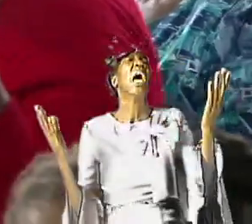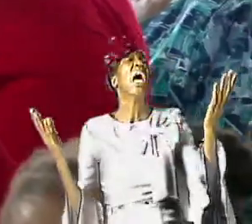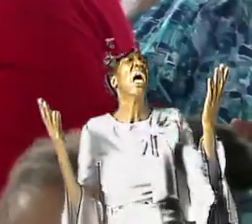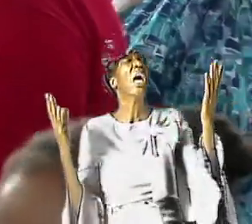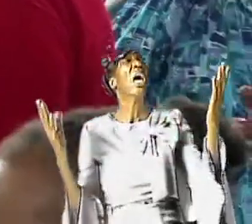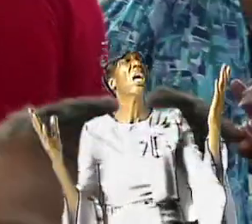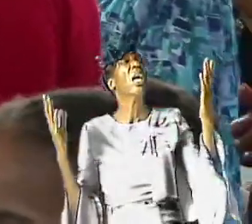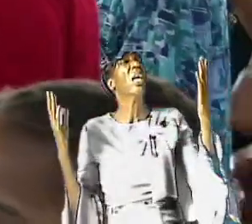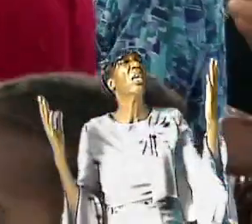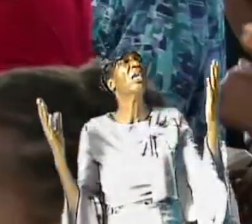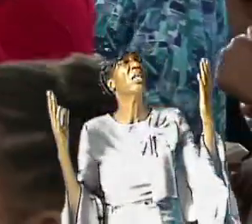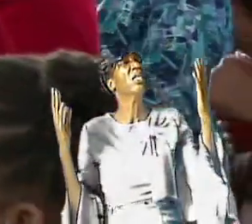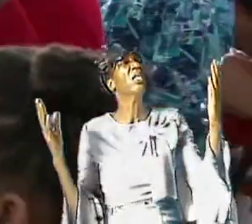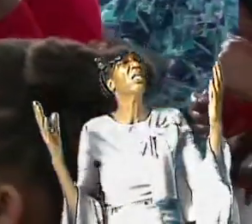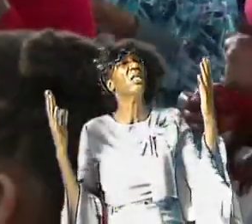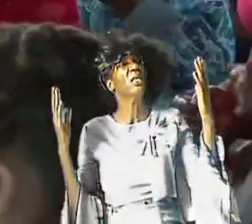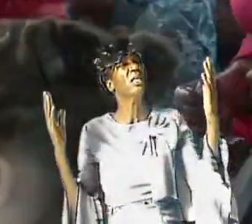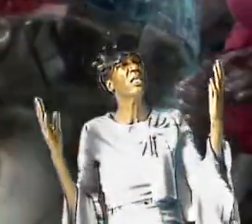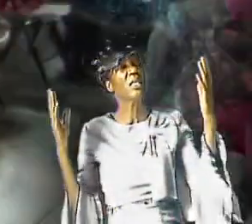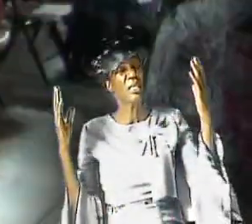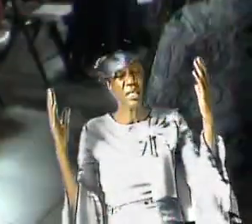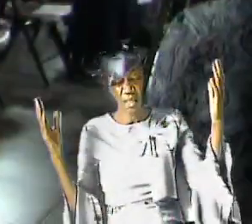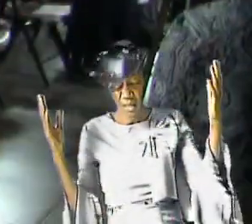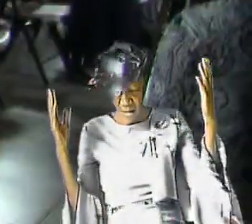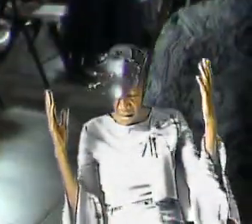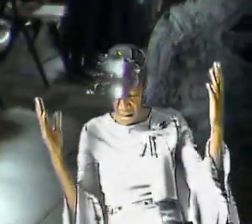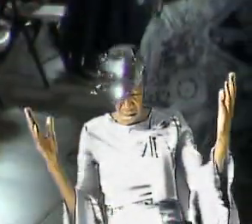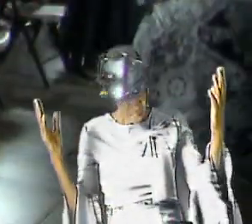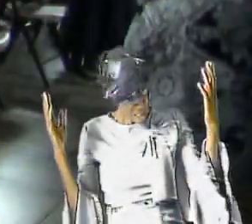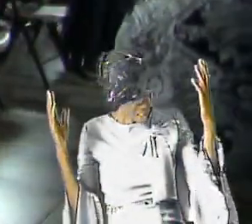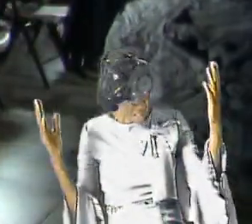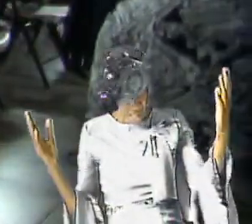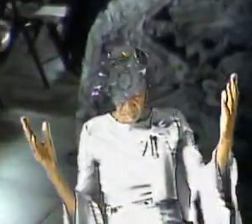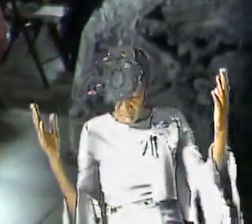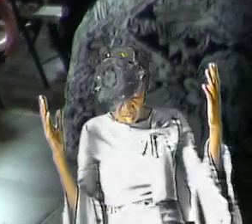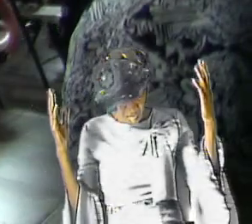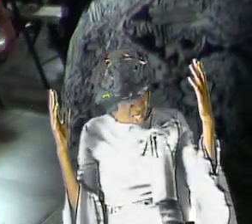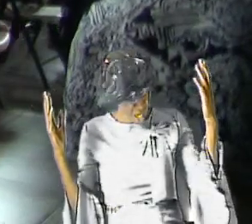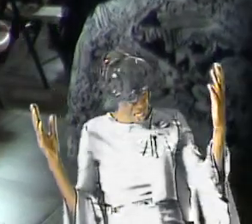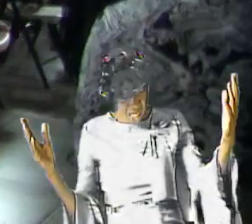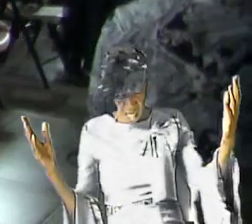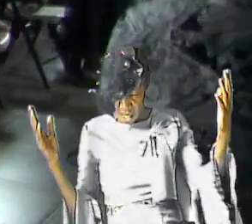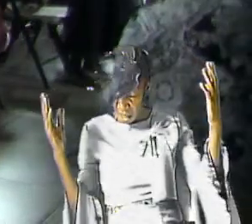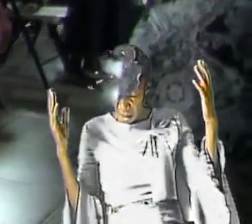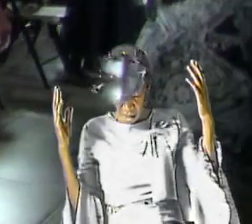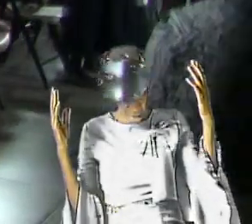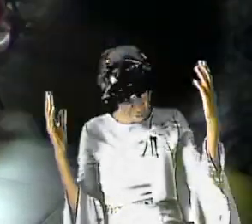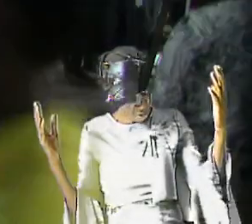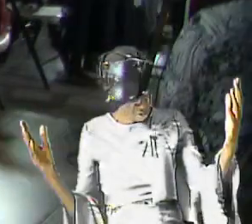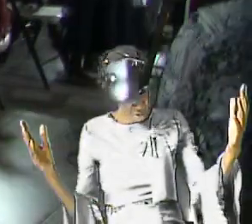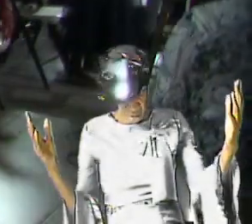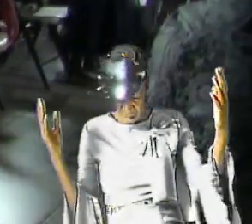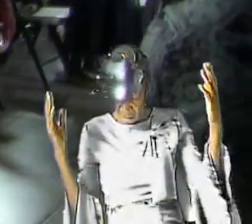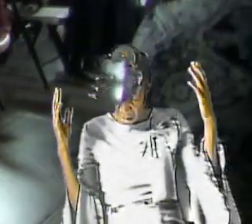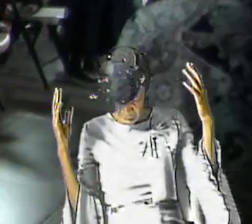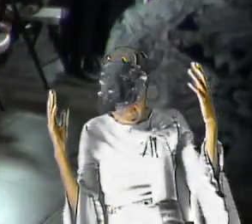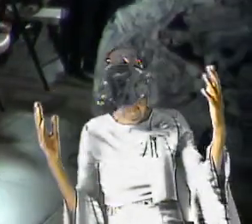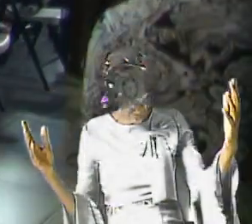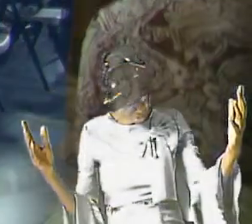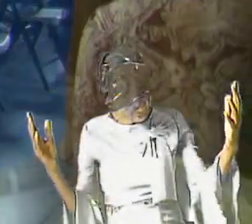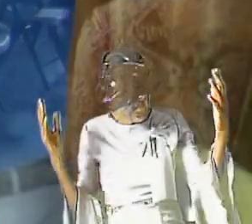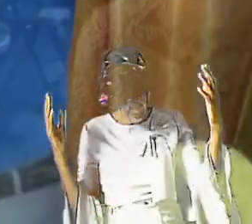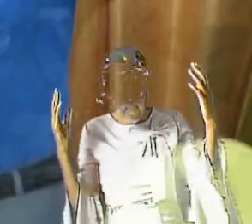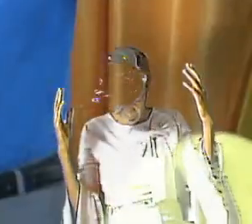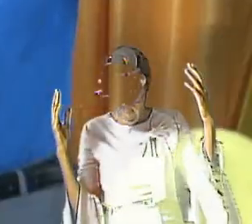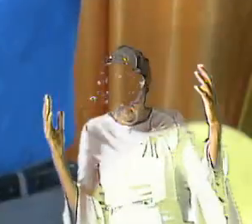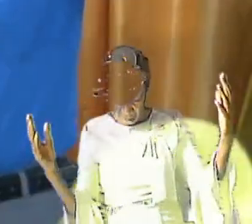Hallelujah, our Lord of Lords, can we bow down and worship? worship King Jesus this